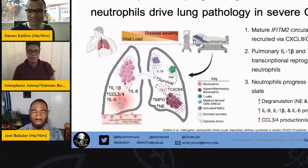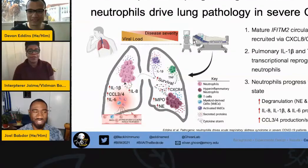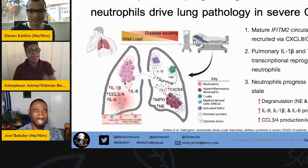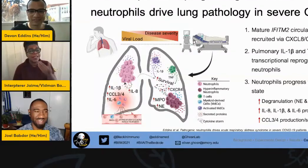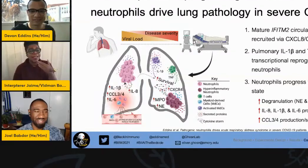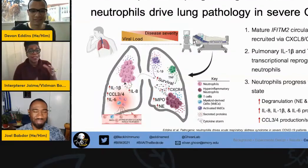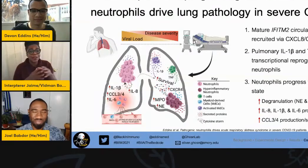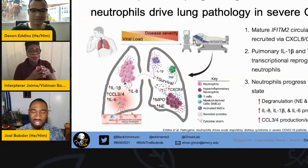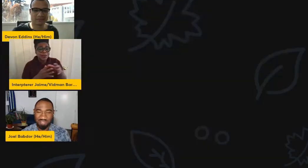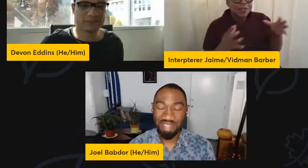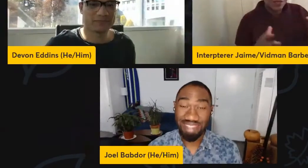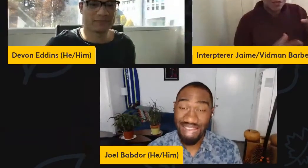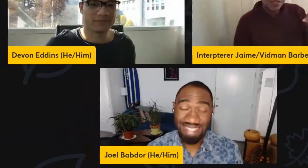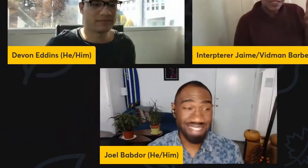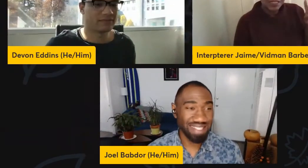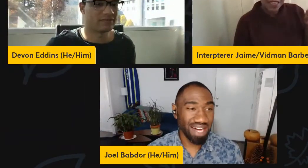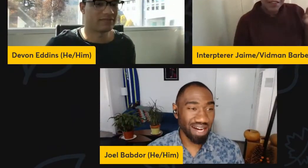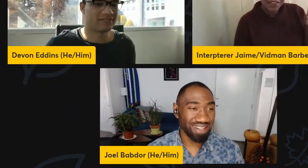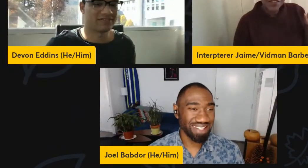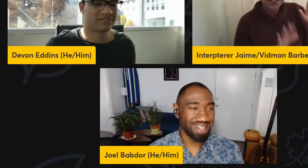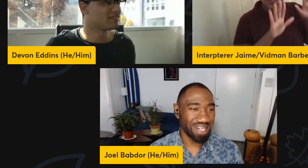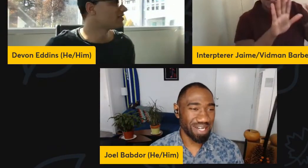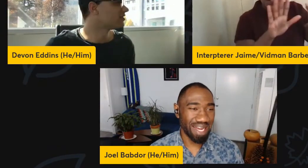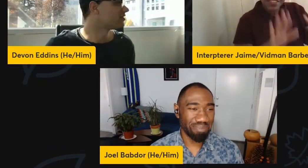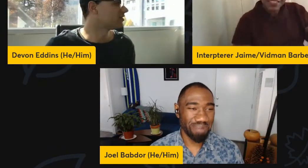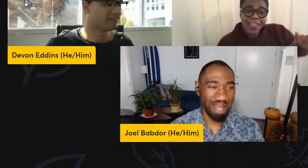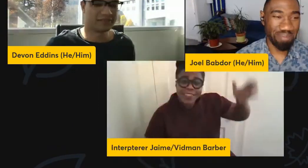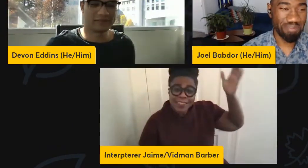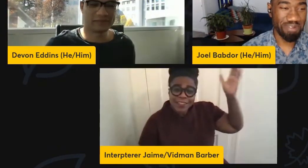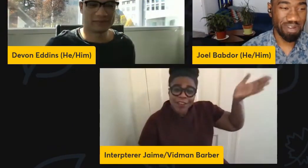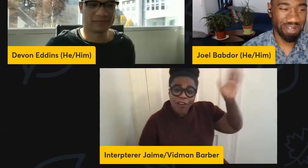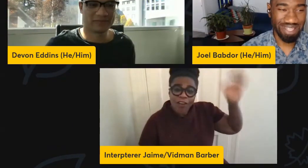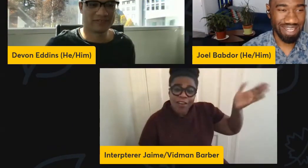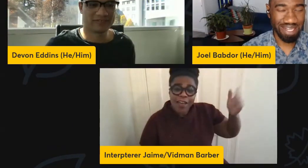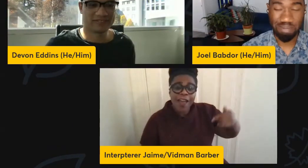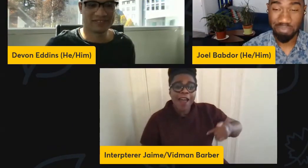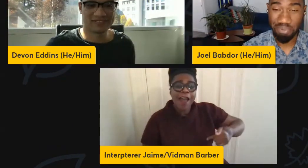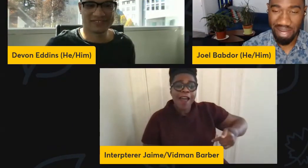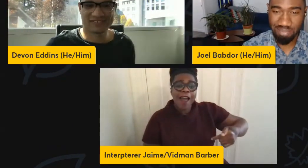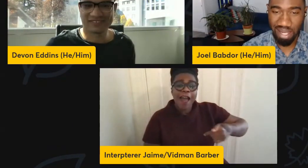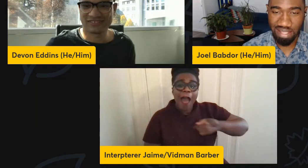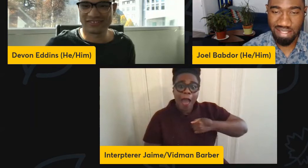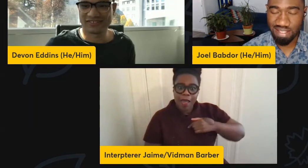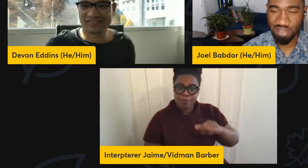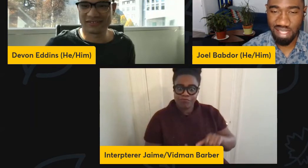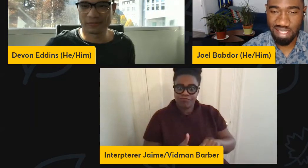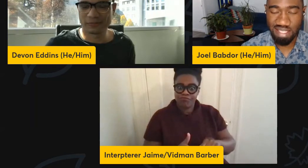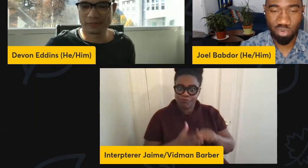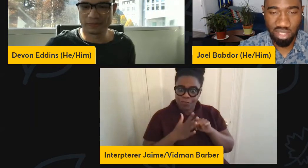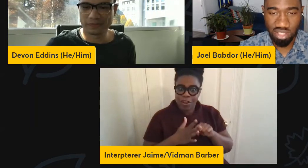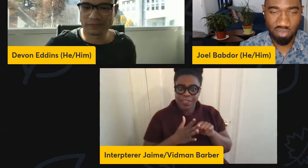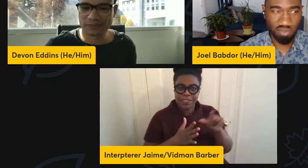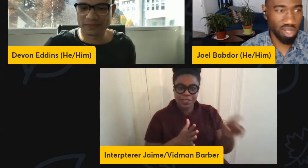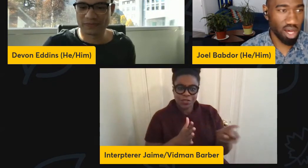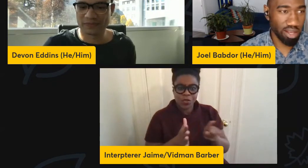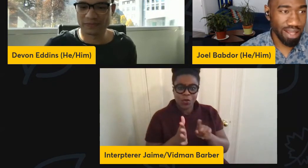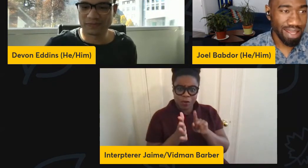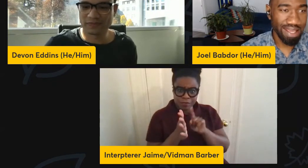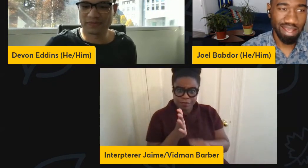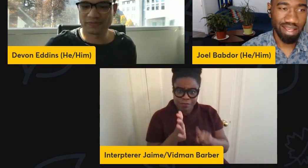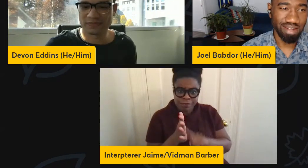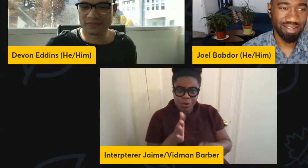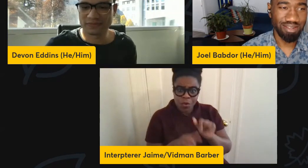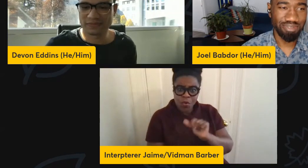Thank you so much, Devon, for this fantastic talk. I am very impressed by this fantastic work that you've